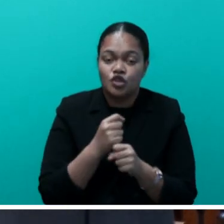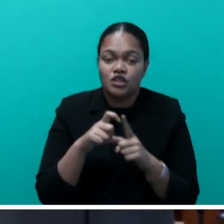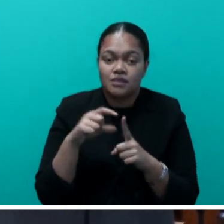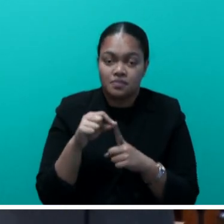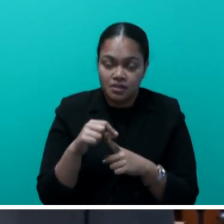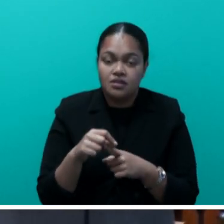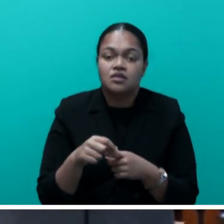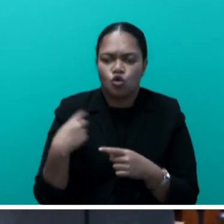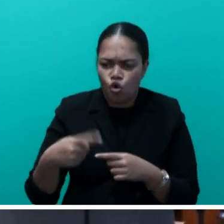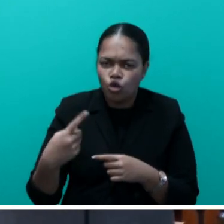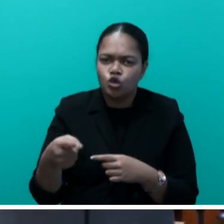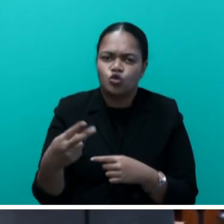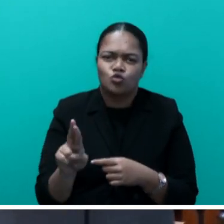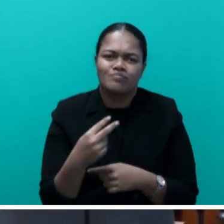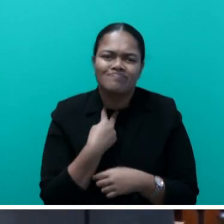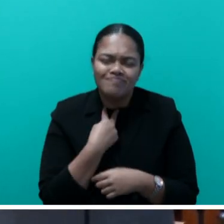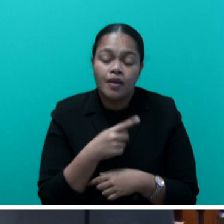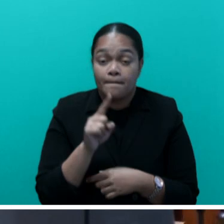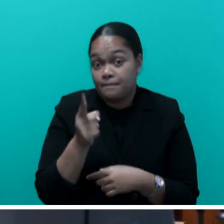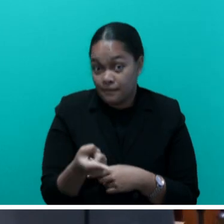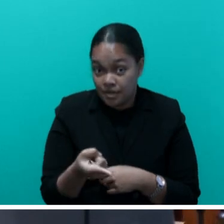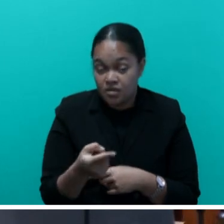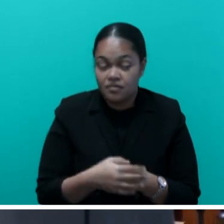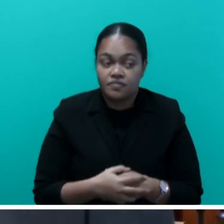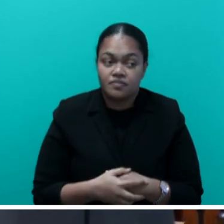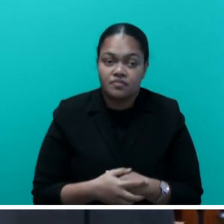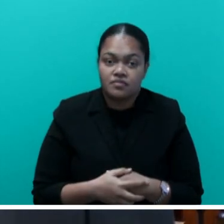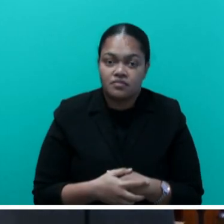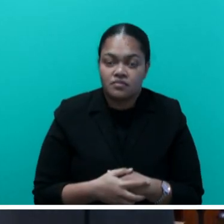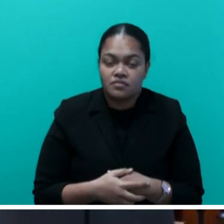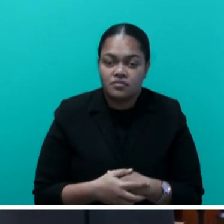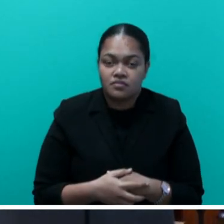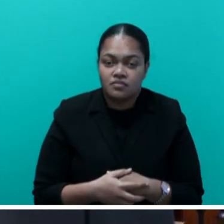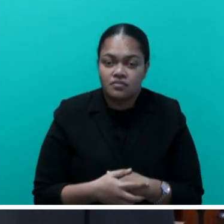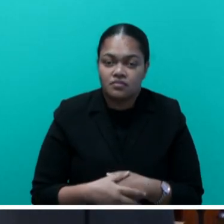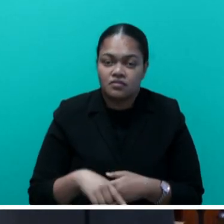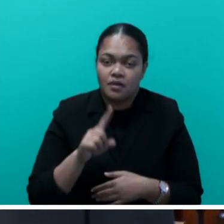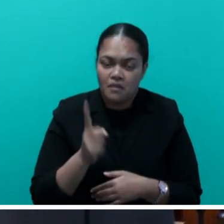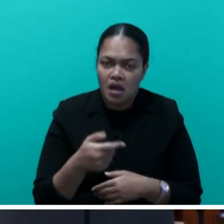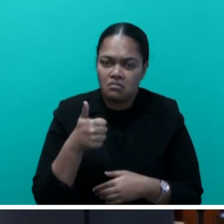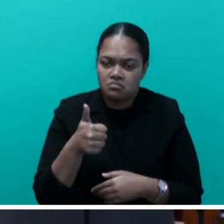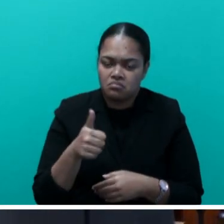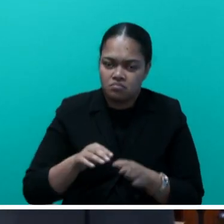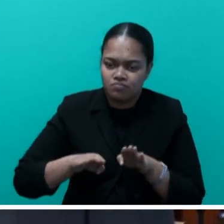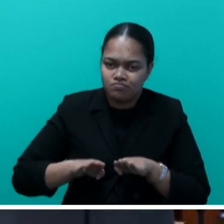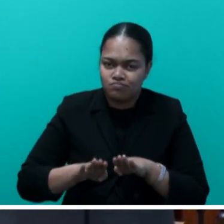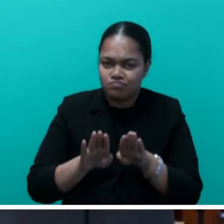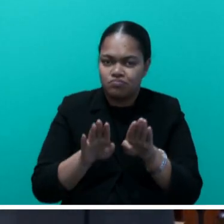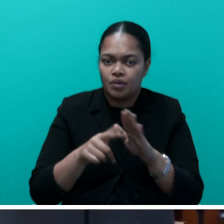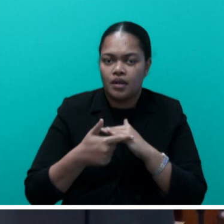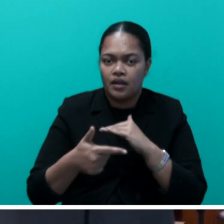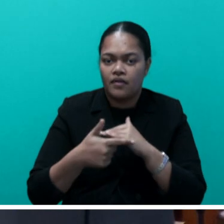continuing to decline, but remain at elevated levels. The monetary policy has